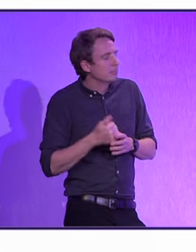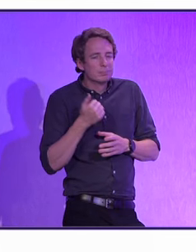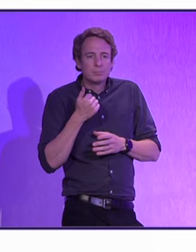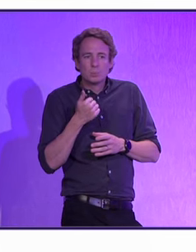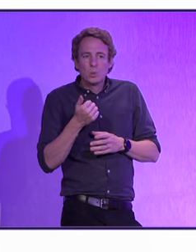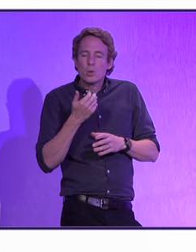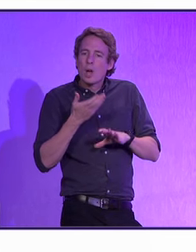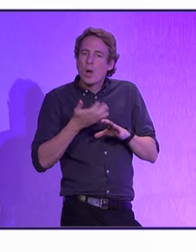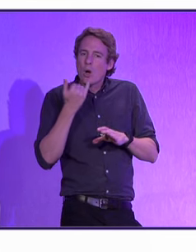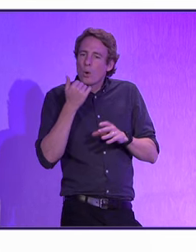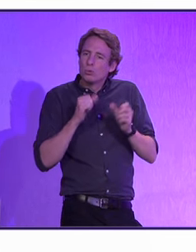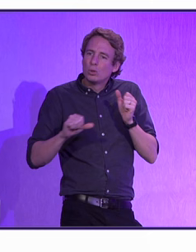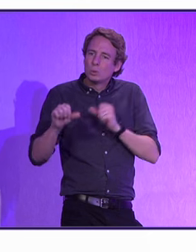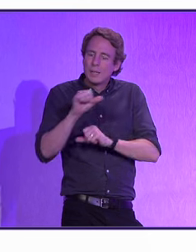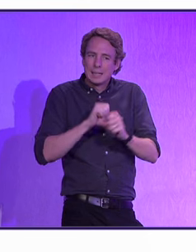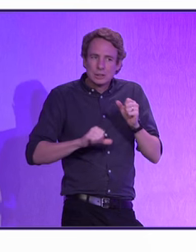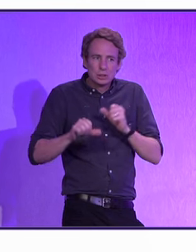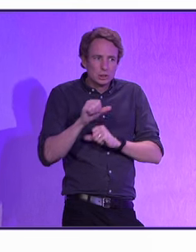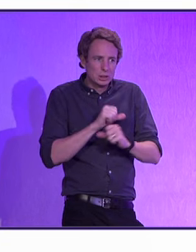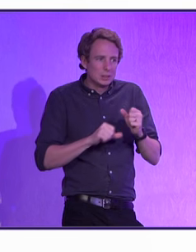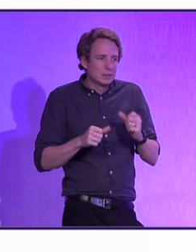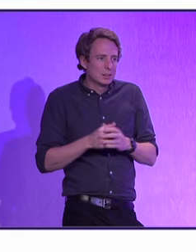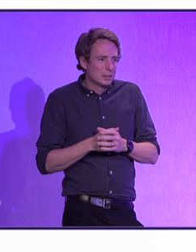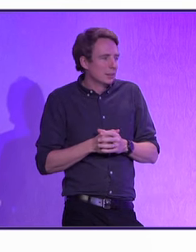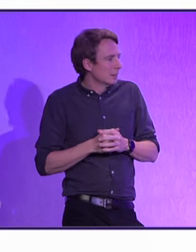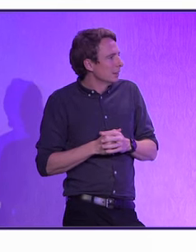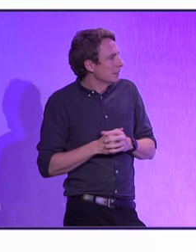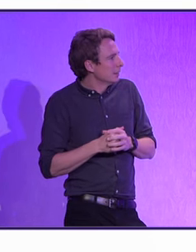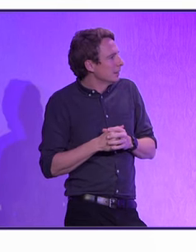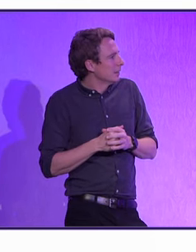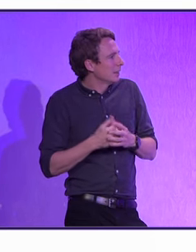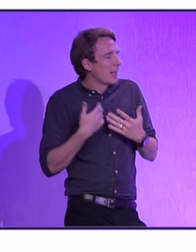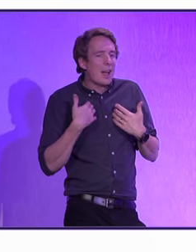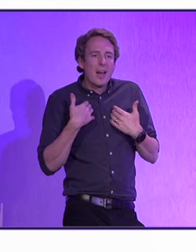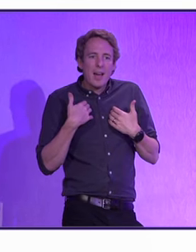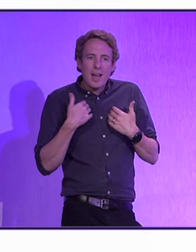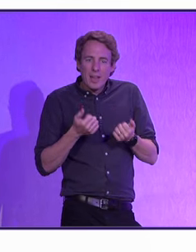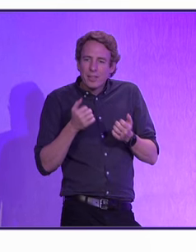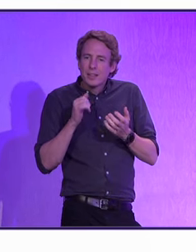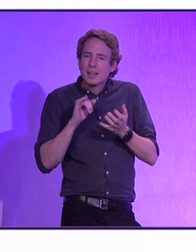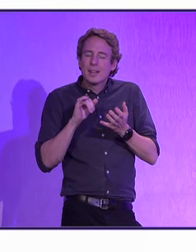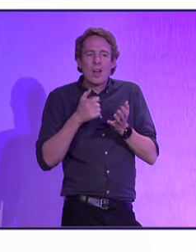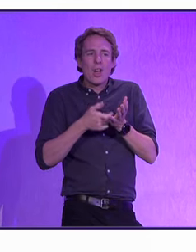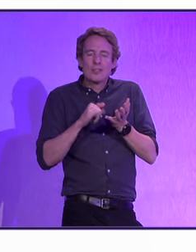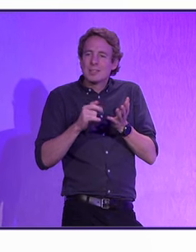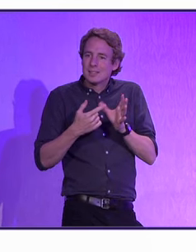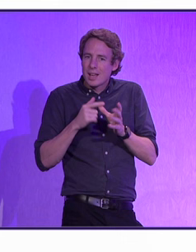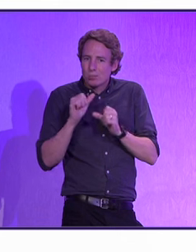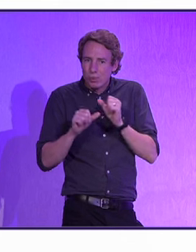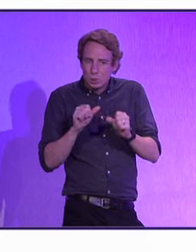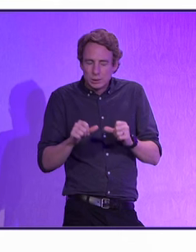on-call rotations. I'm really screwing this up now. Healthy RSA